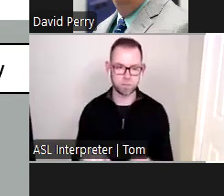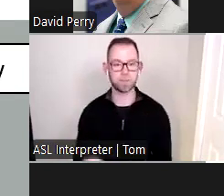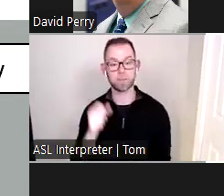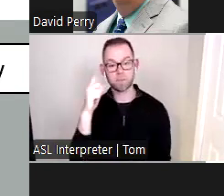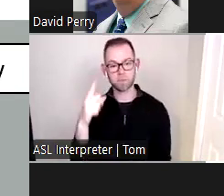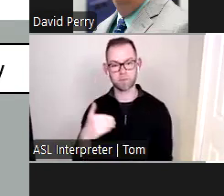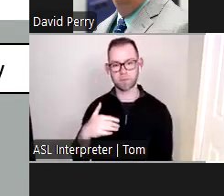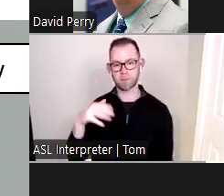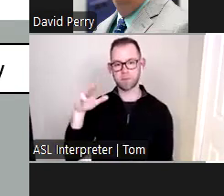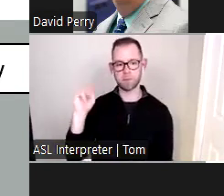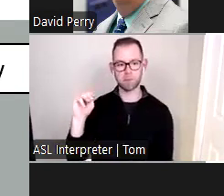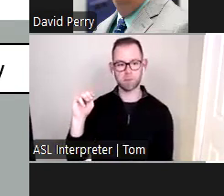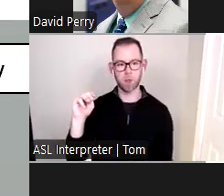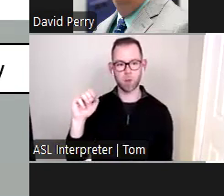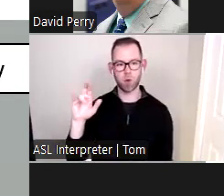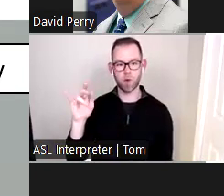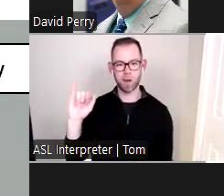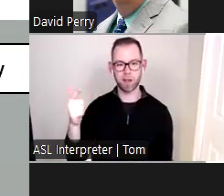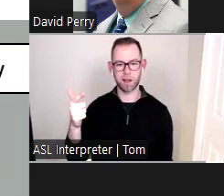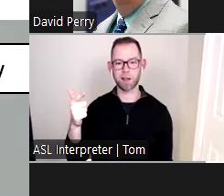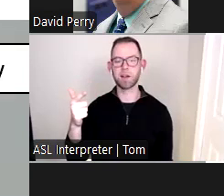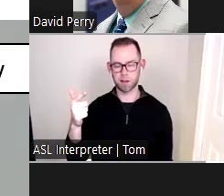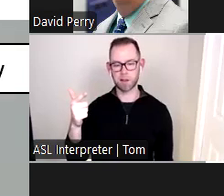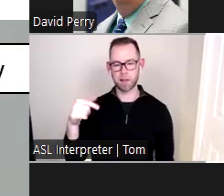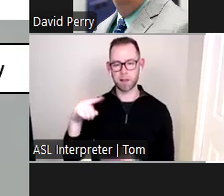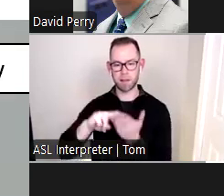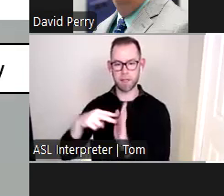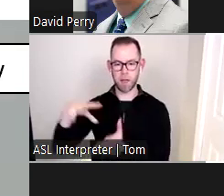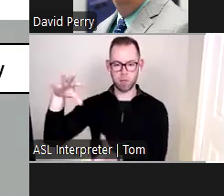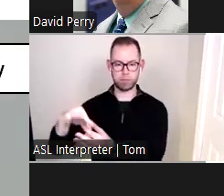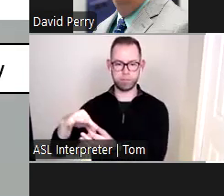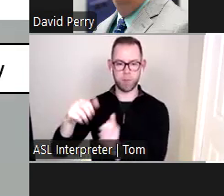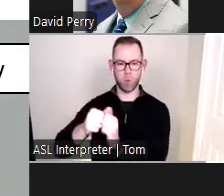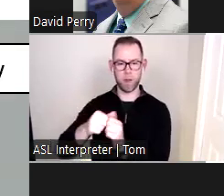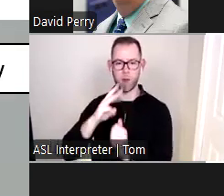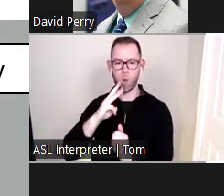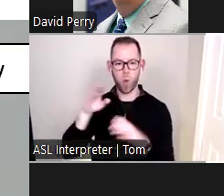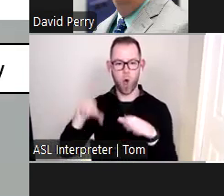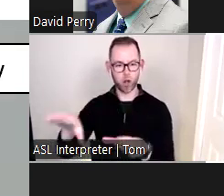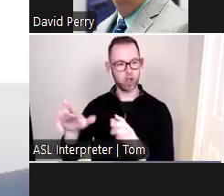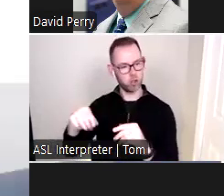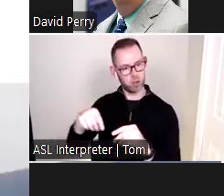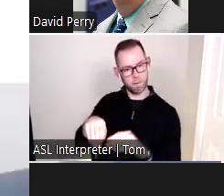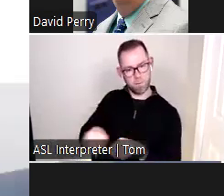go into the seafloor to keep the barges in place. Next slide, please.